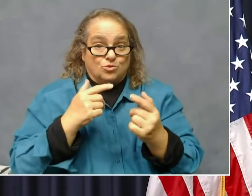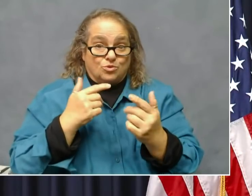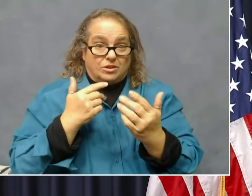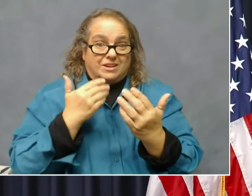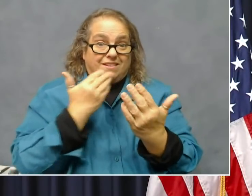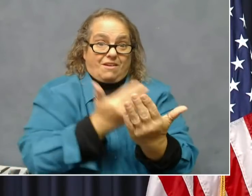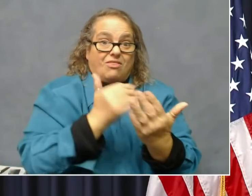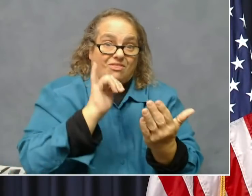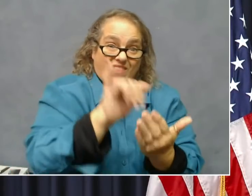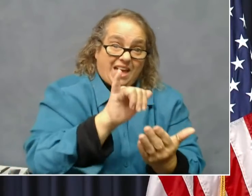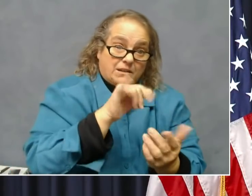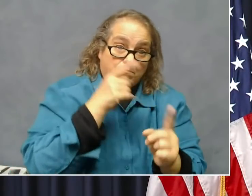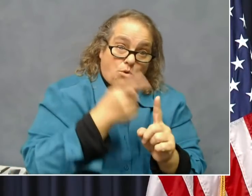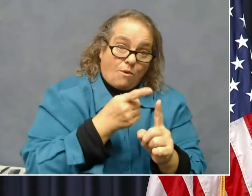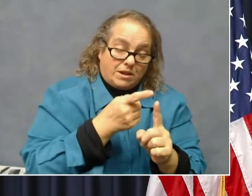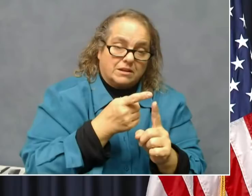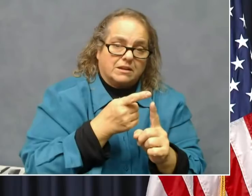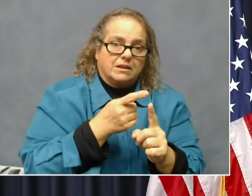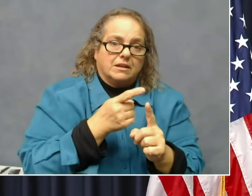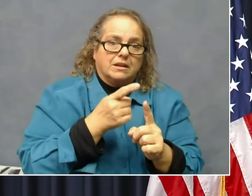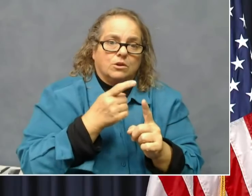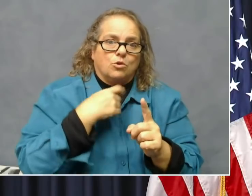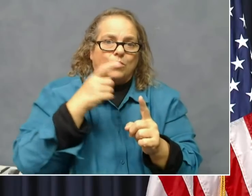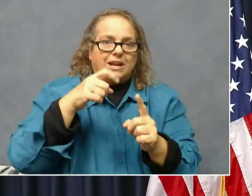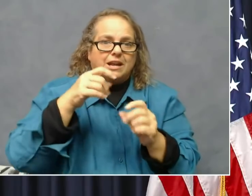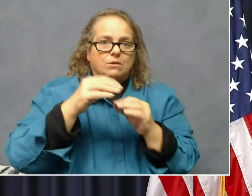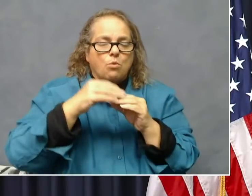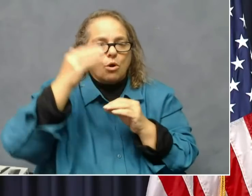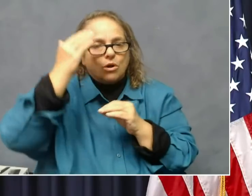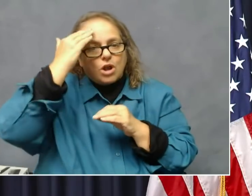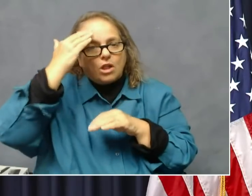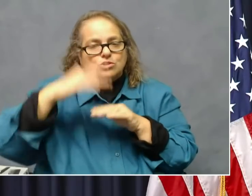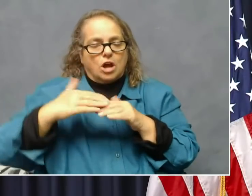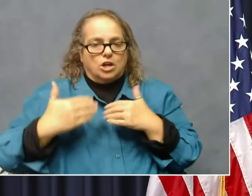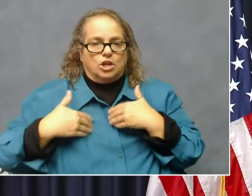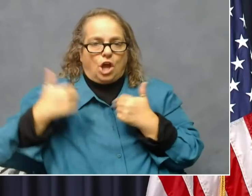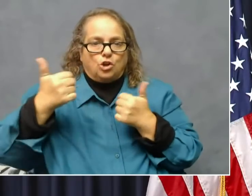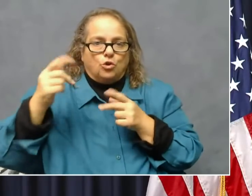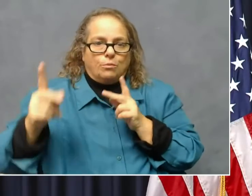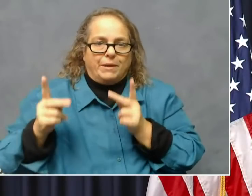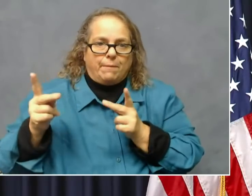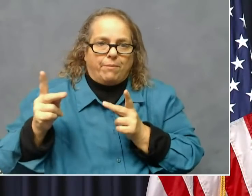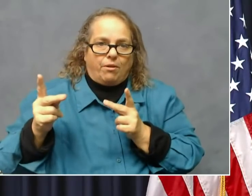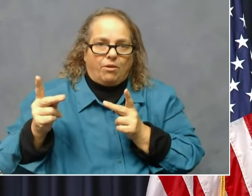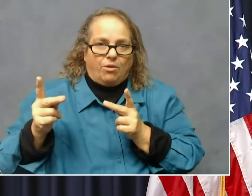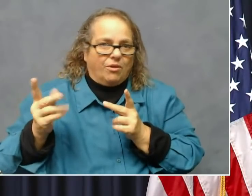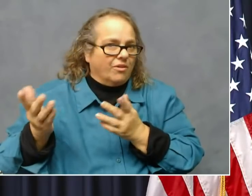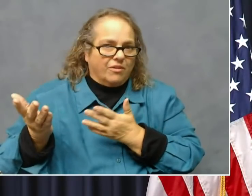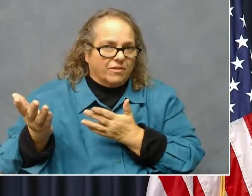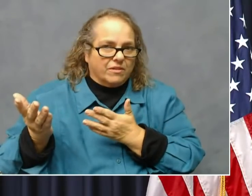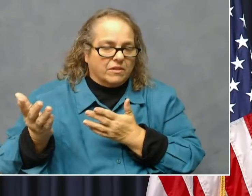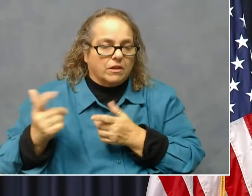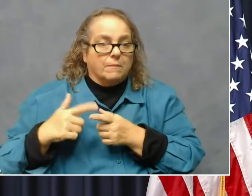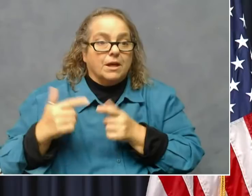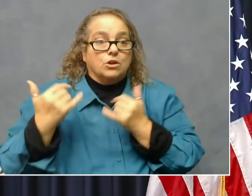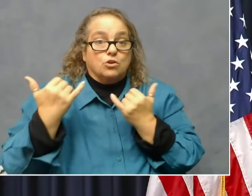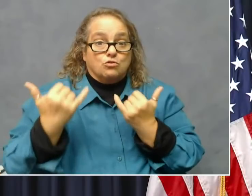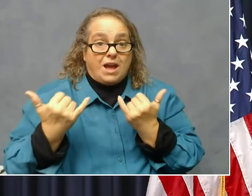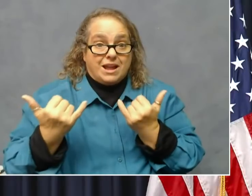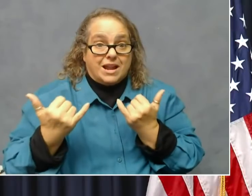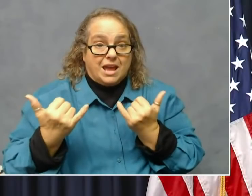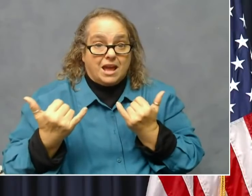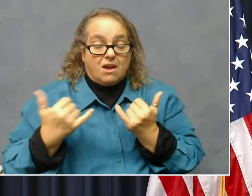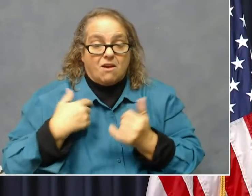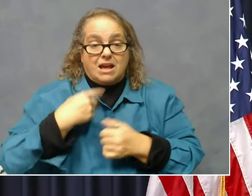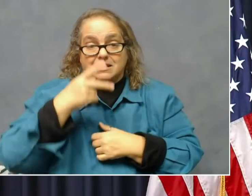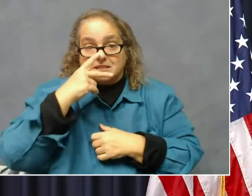on younger adults. But I right now, where I see public opinion,